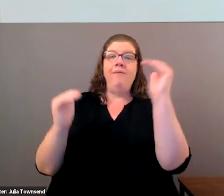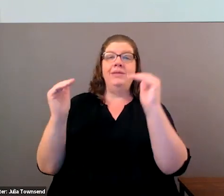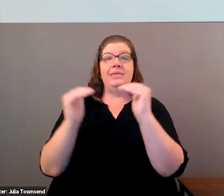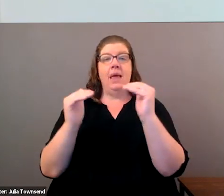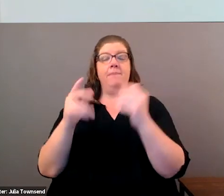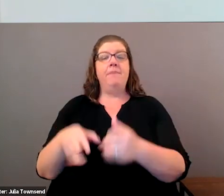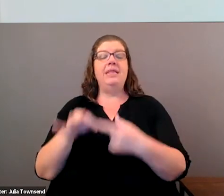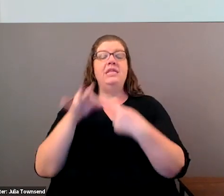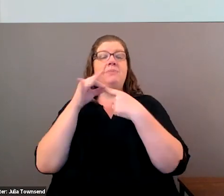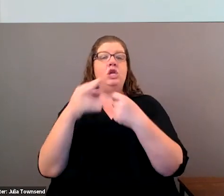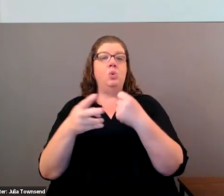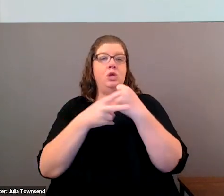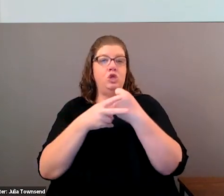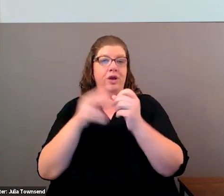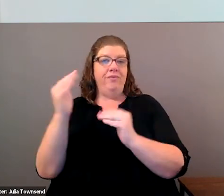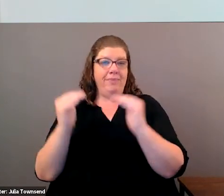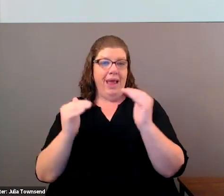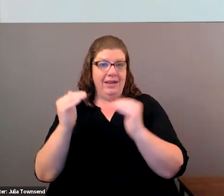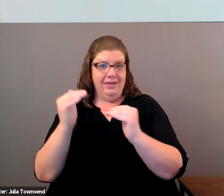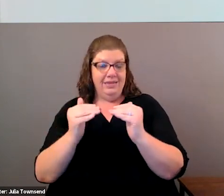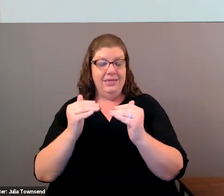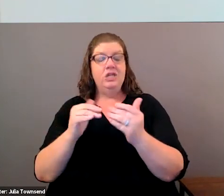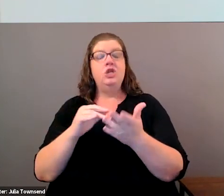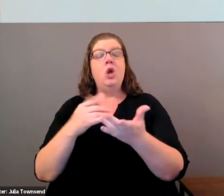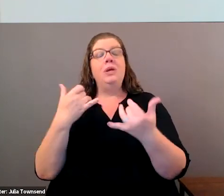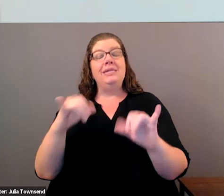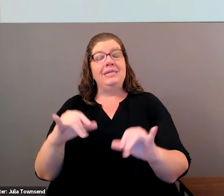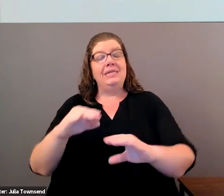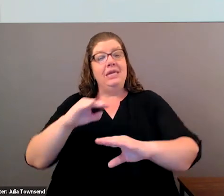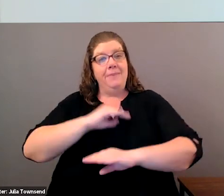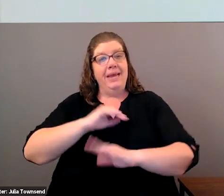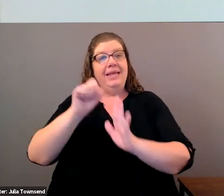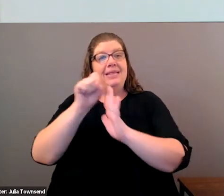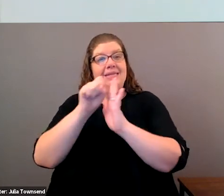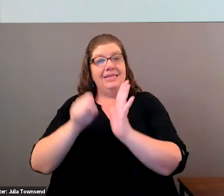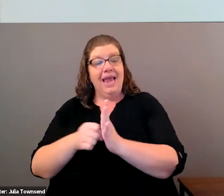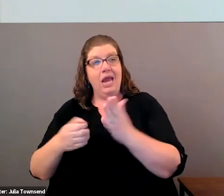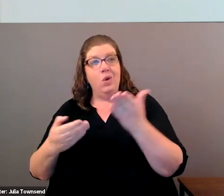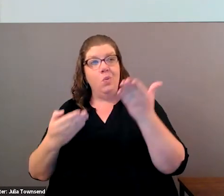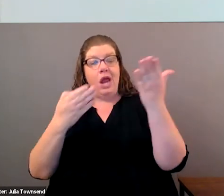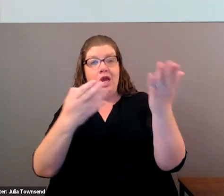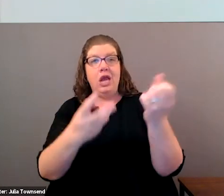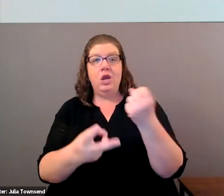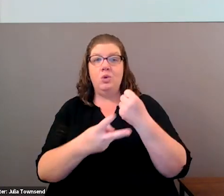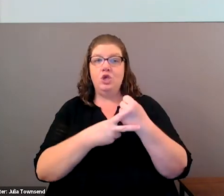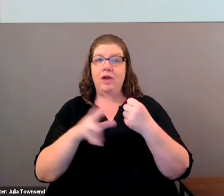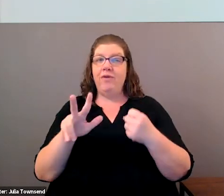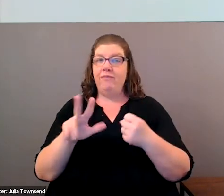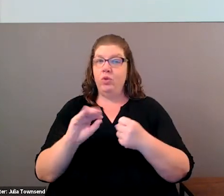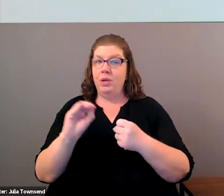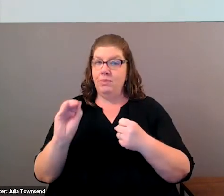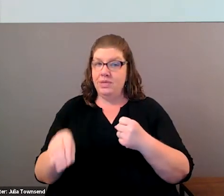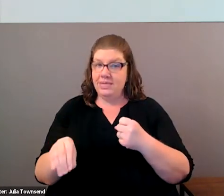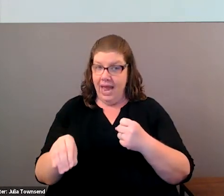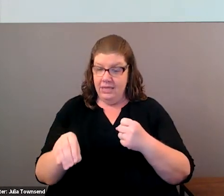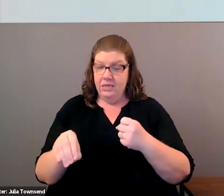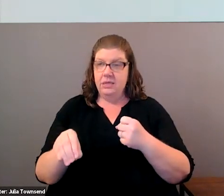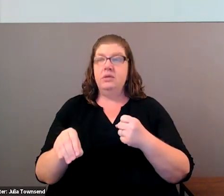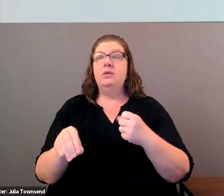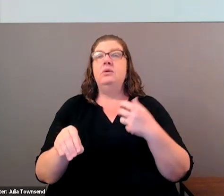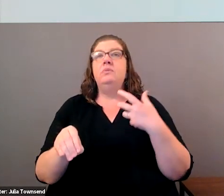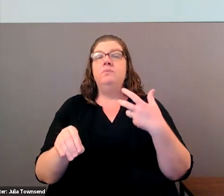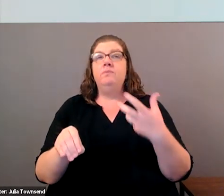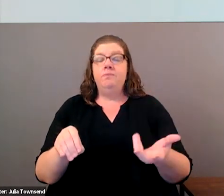ending balance so that we still meet the state recommended reserve of 3%. So in